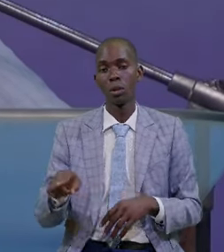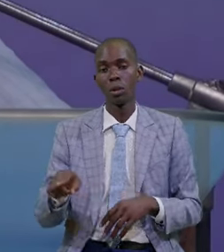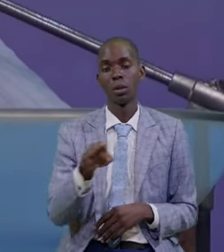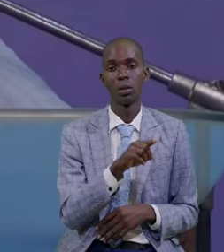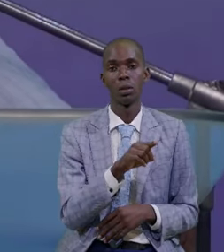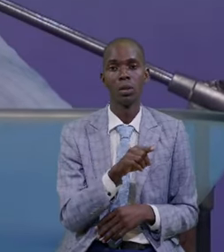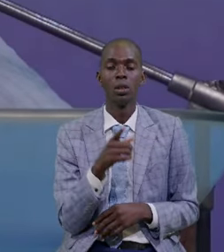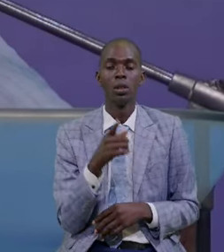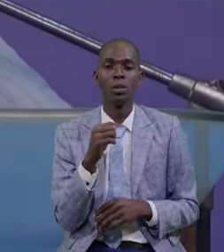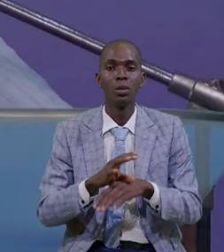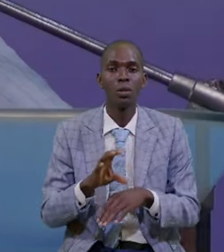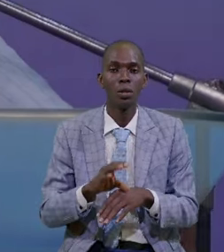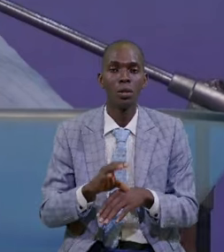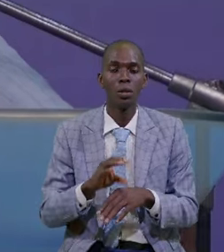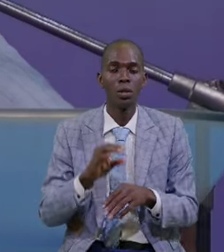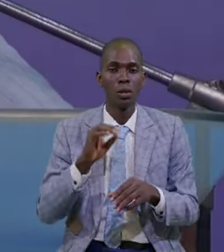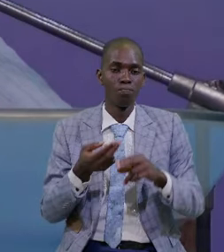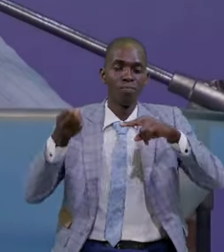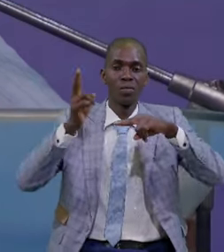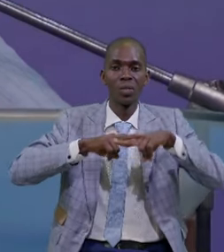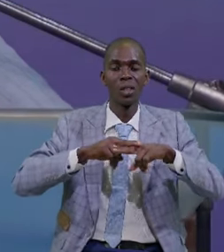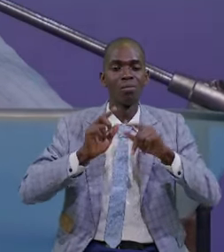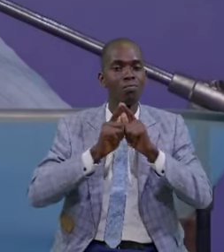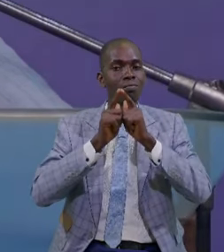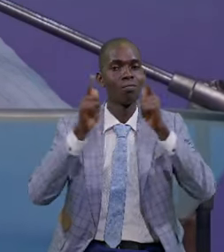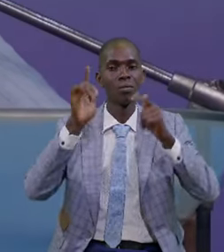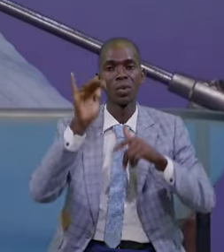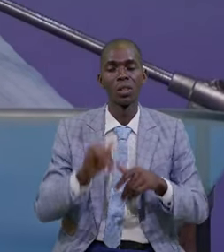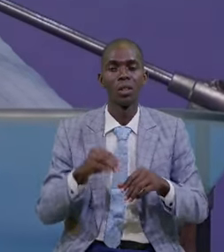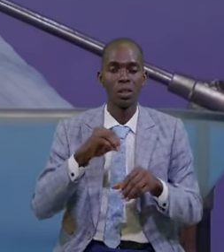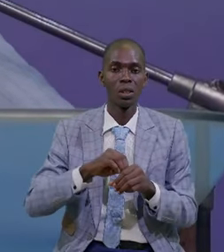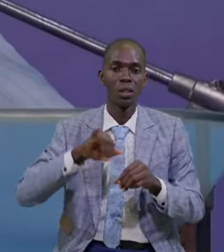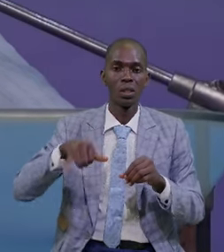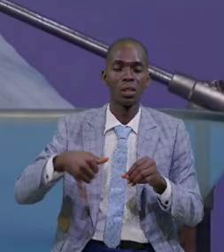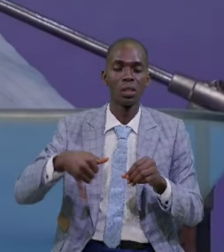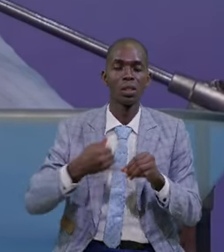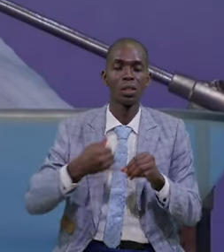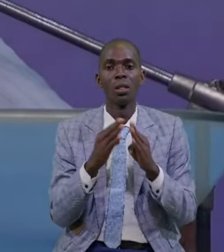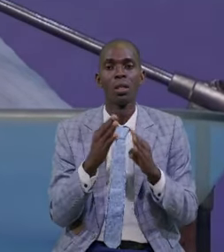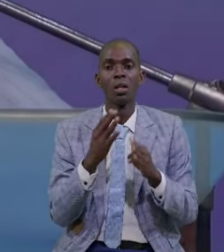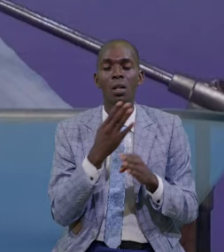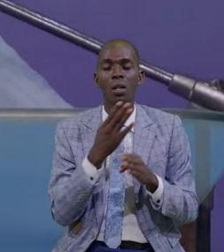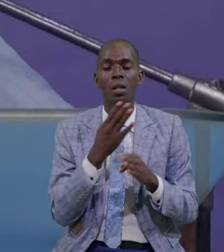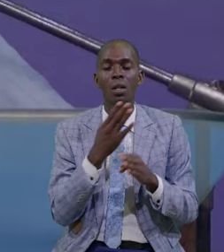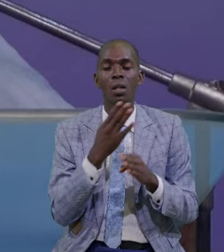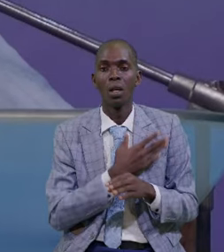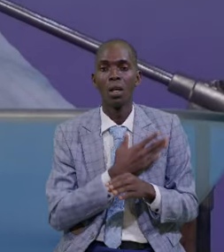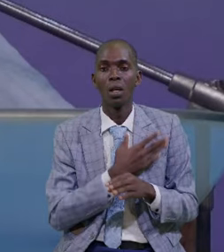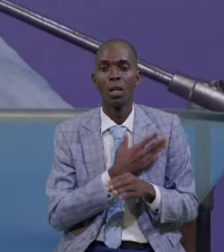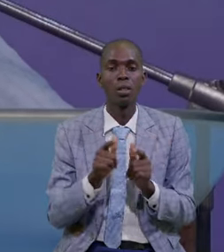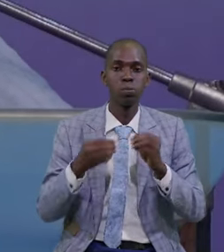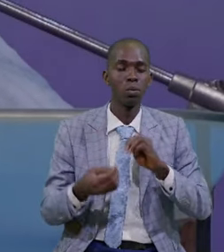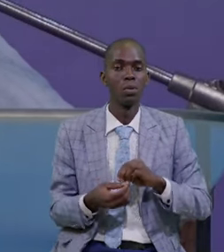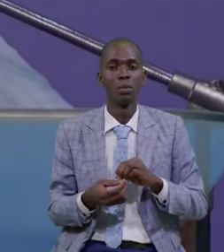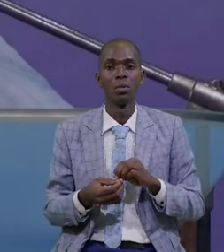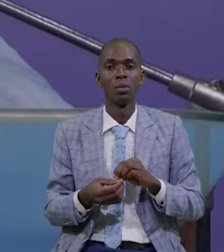church increased greatly in Jerusalem. And a great company of the